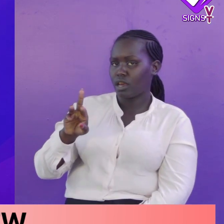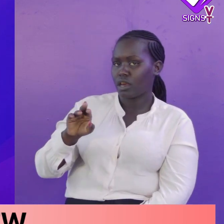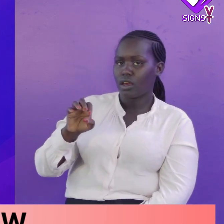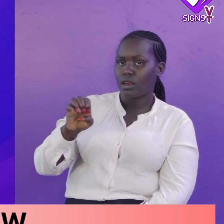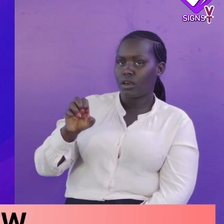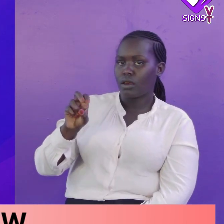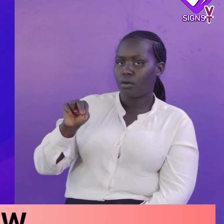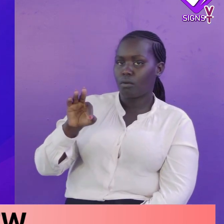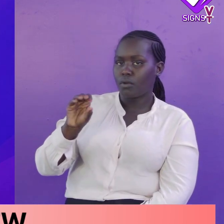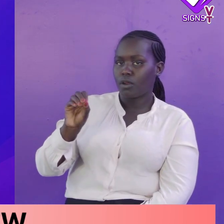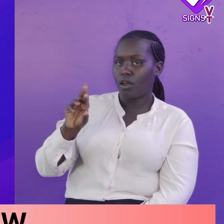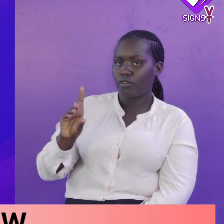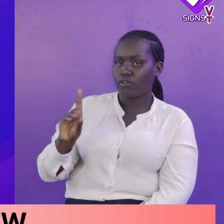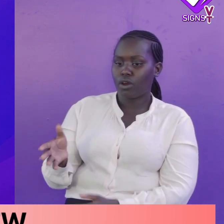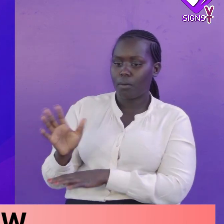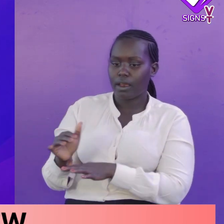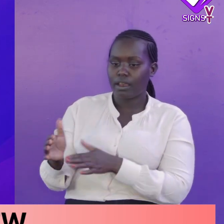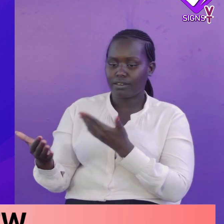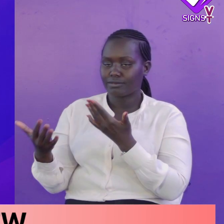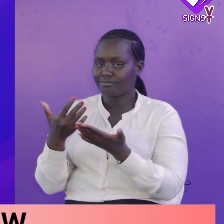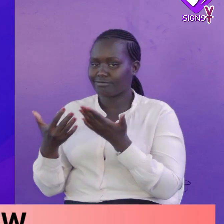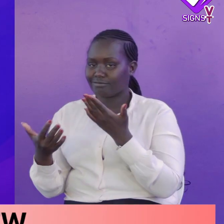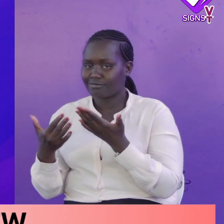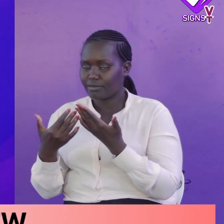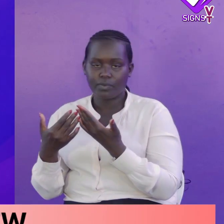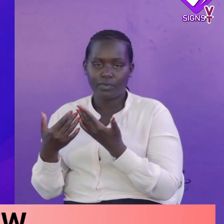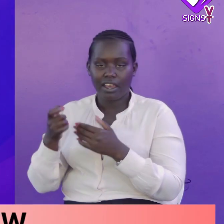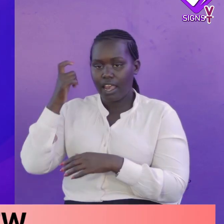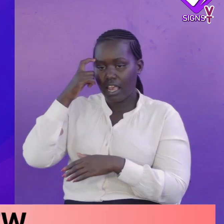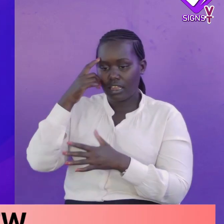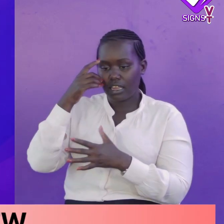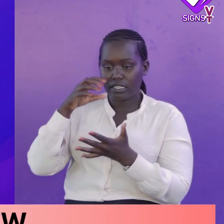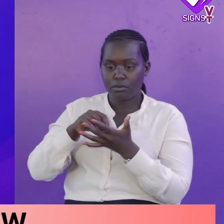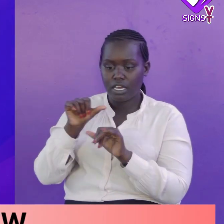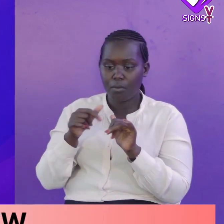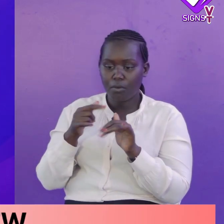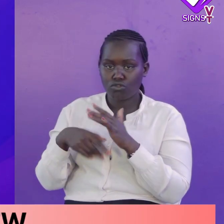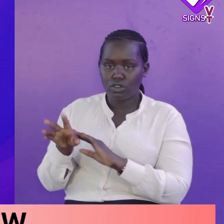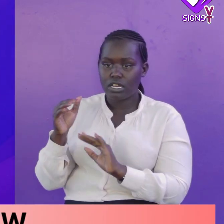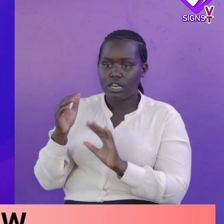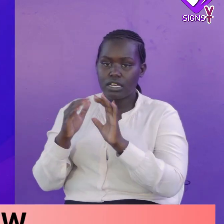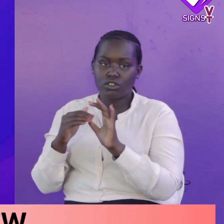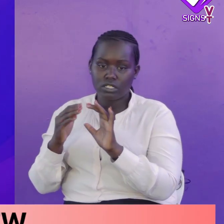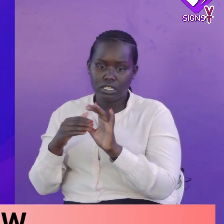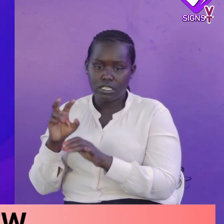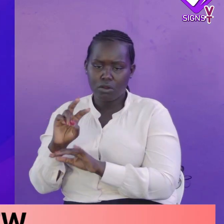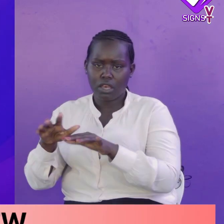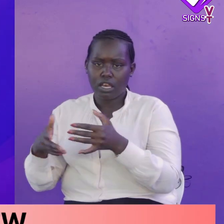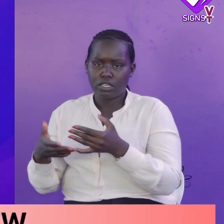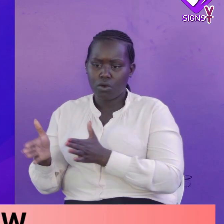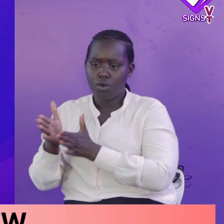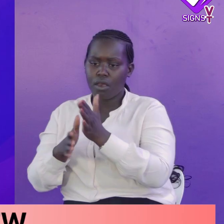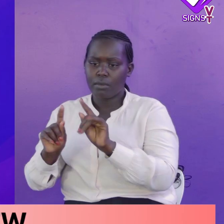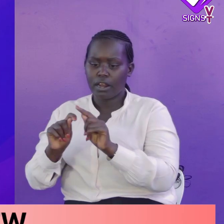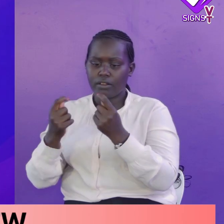Brentford coming back and equalizing. I think it is a matter of Chelsea relooking at how they arrange the squad